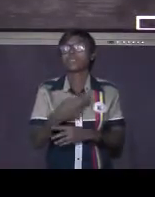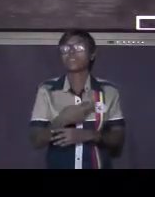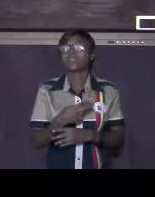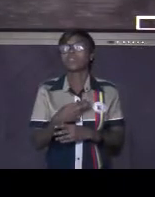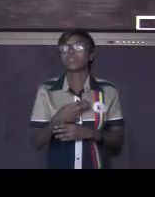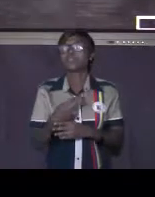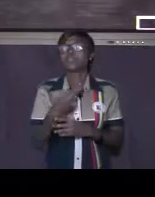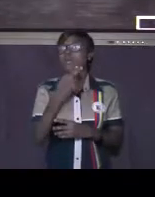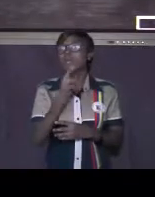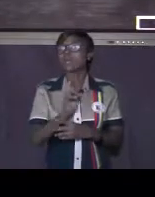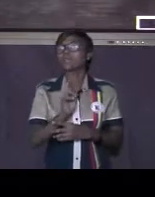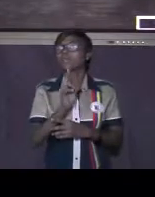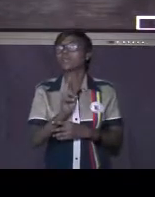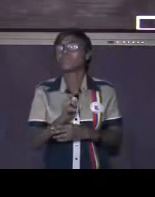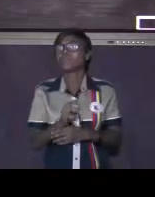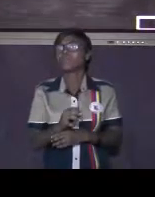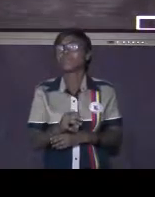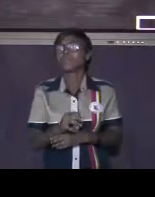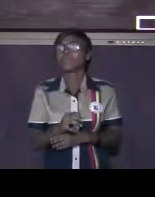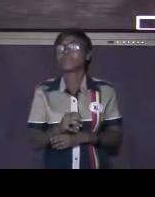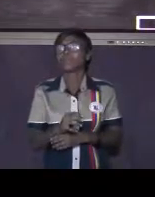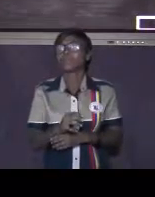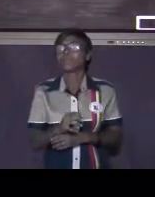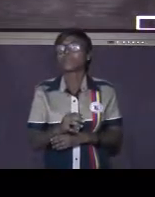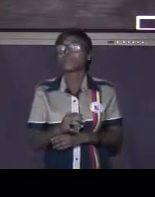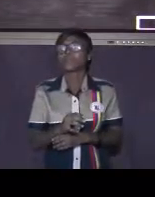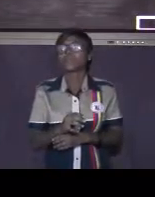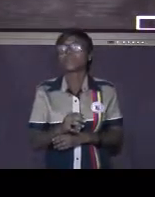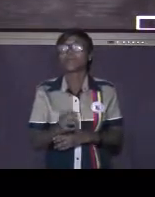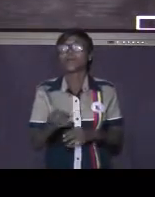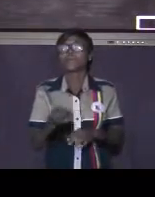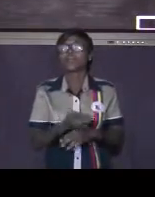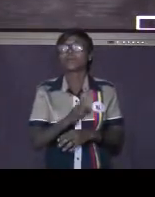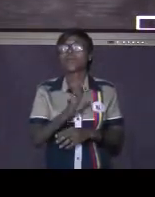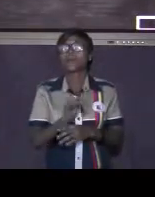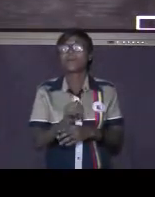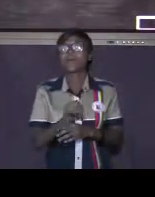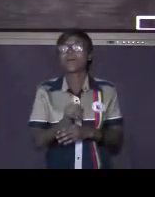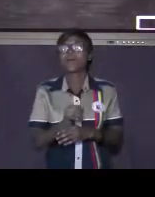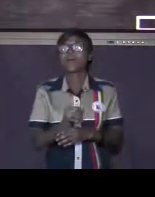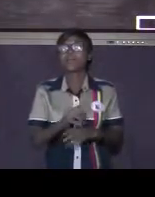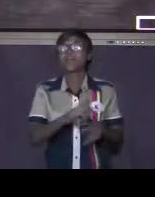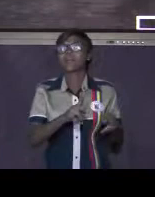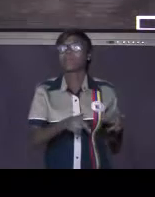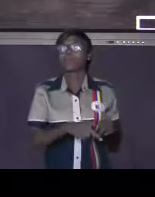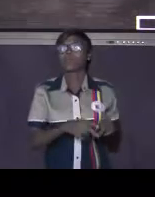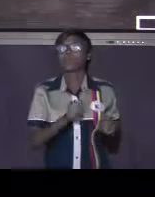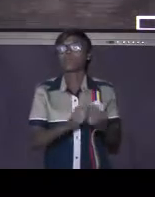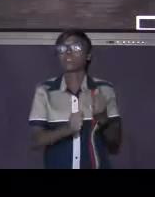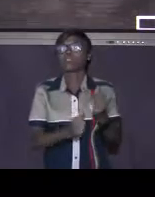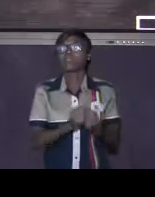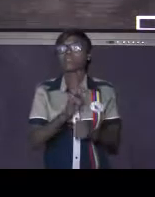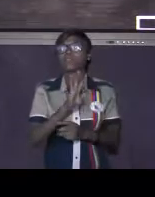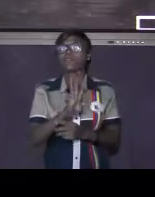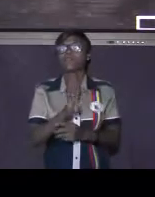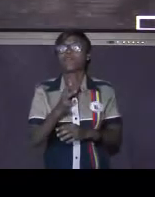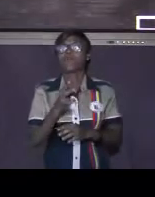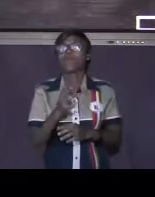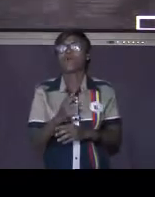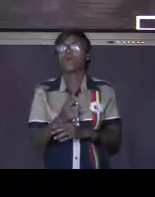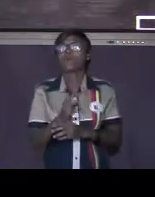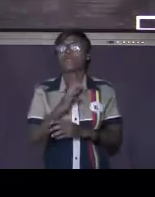That is half of 8 centimeters plus 17 centimeters plus multiplied by the perpendicular height, which is 4